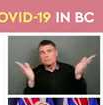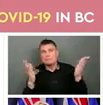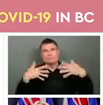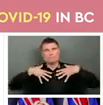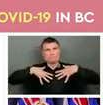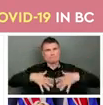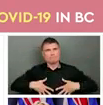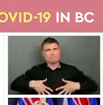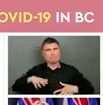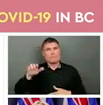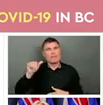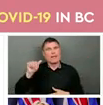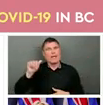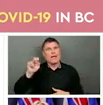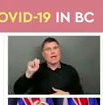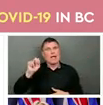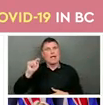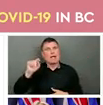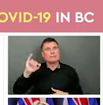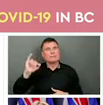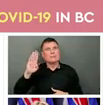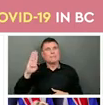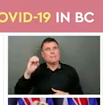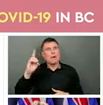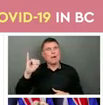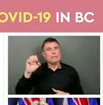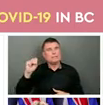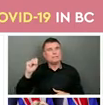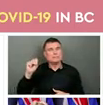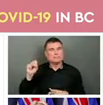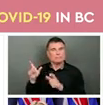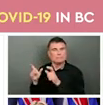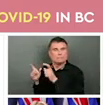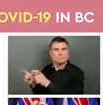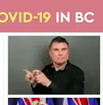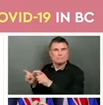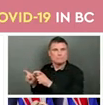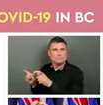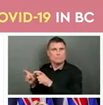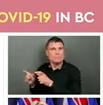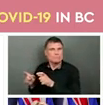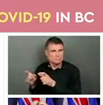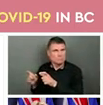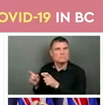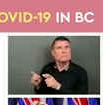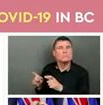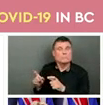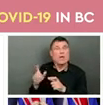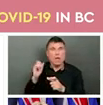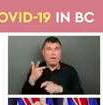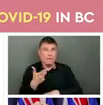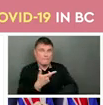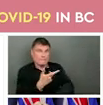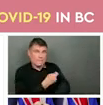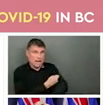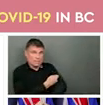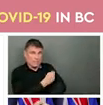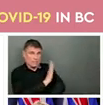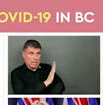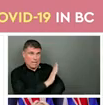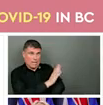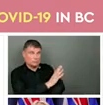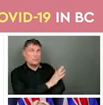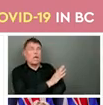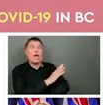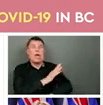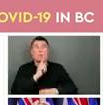so we can measure antibodies that are protective from immunization and also from infection. And we